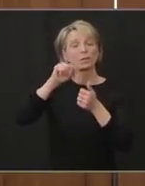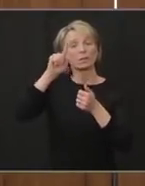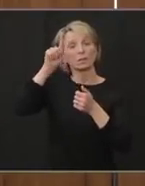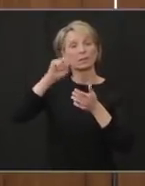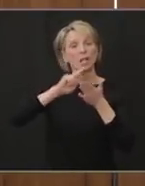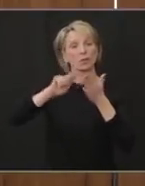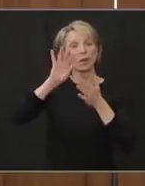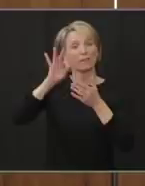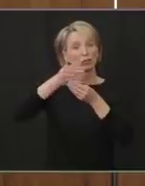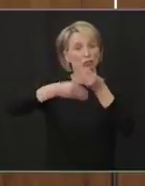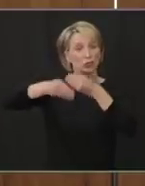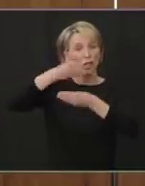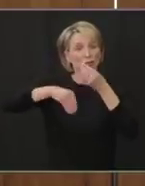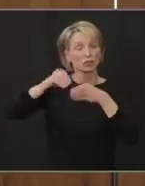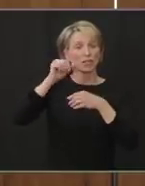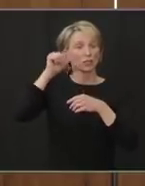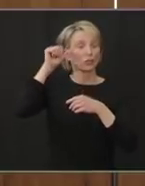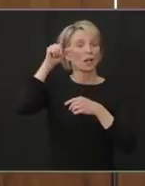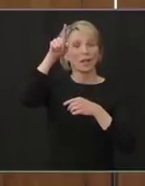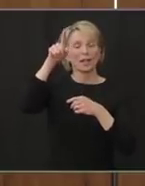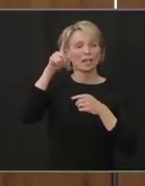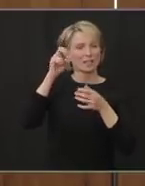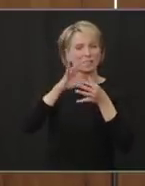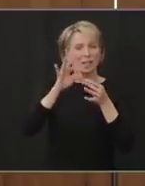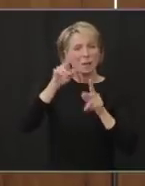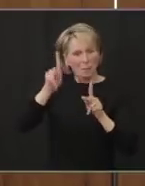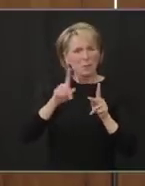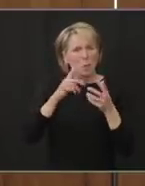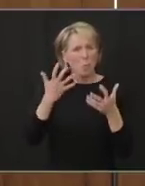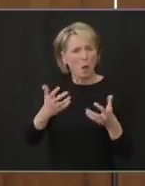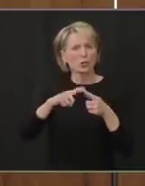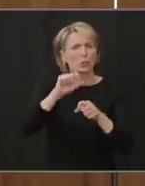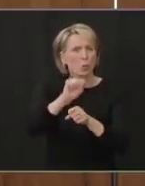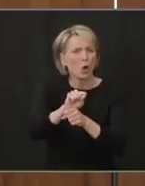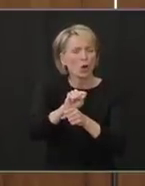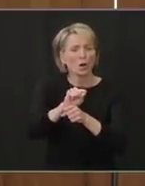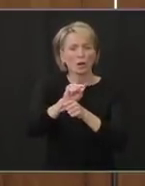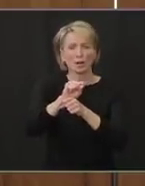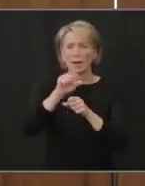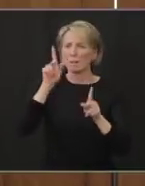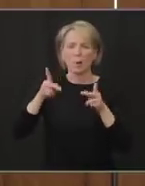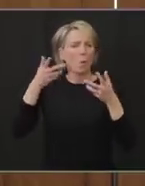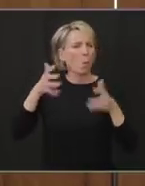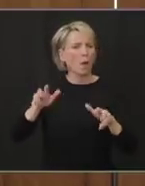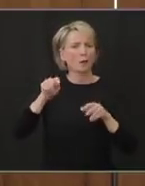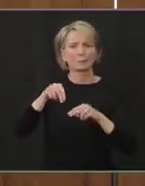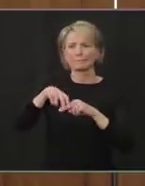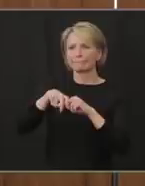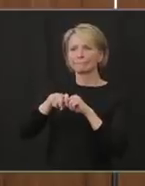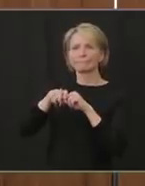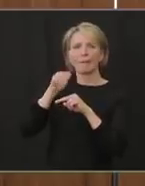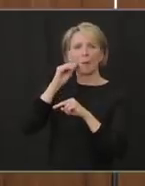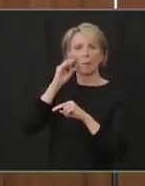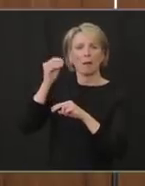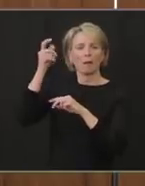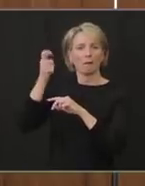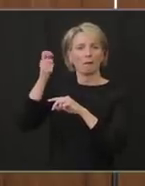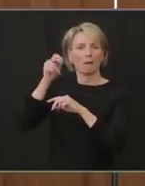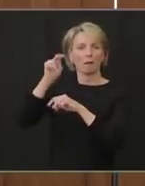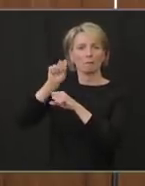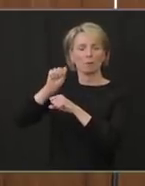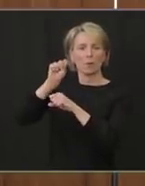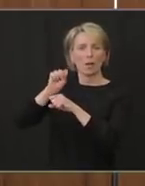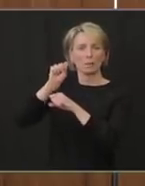briefing yesterday, and he said people want to work. People want to work. They don't want to sit home if they